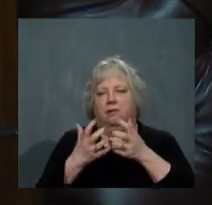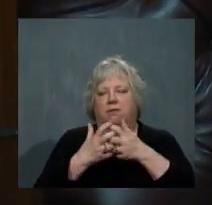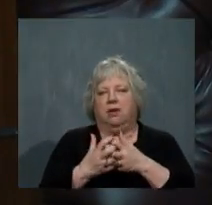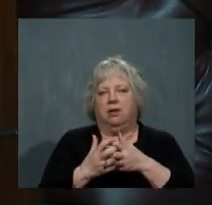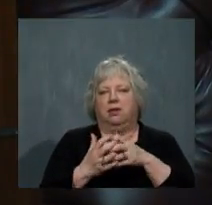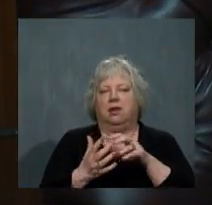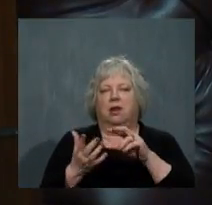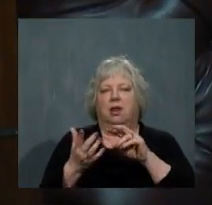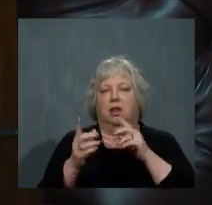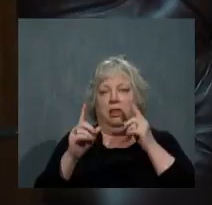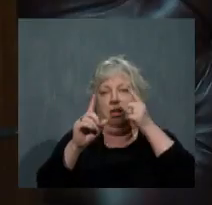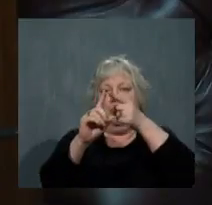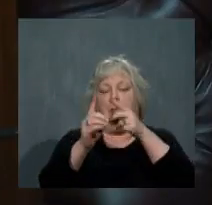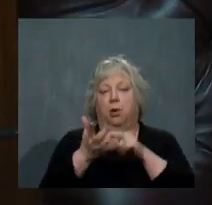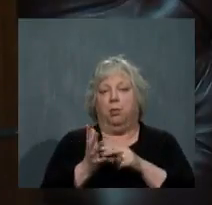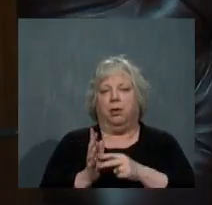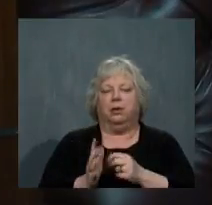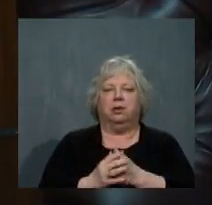purpose.